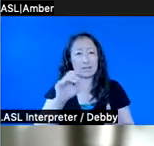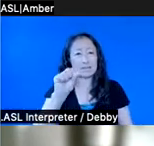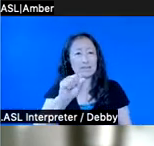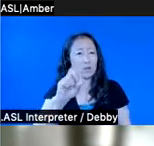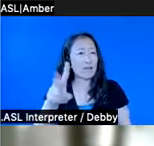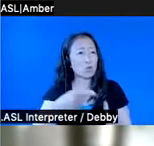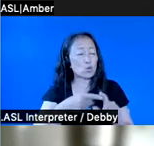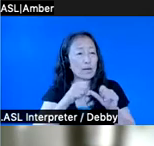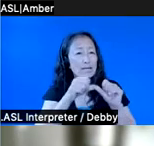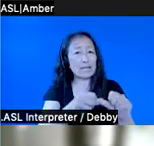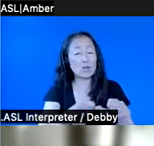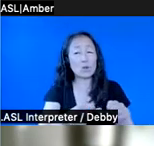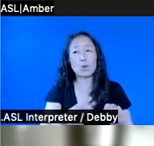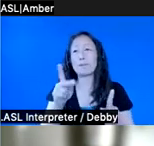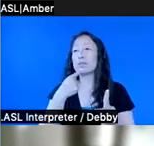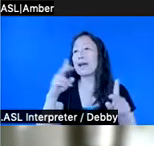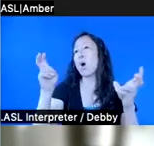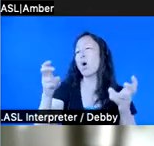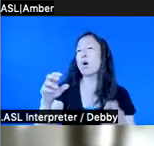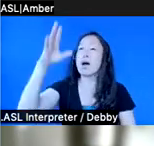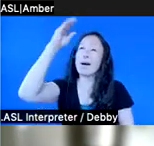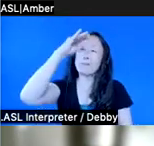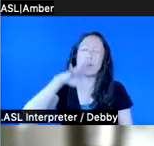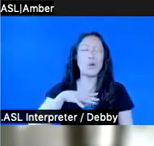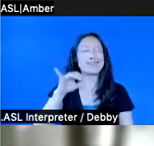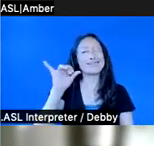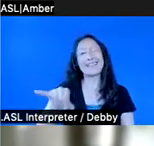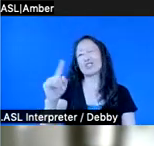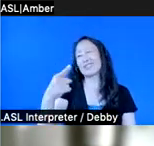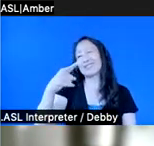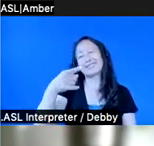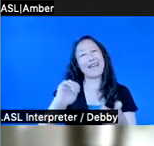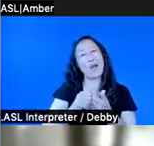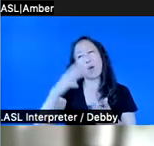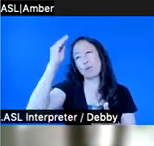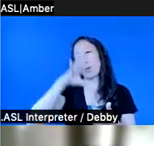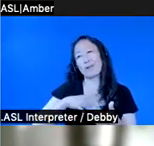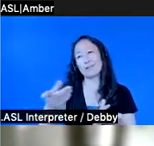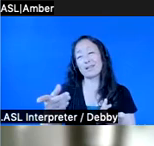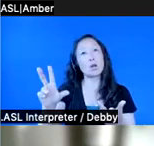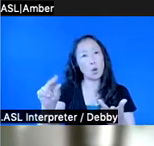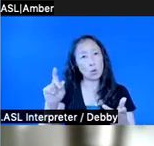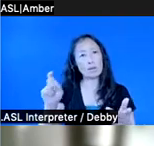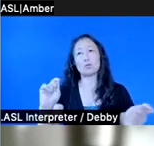they do X, Y, and Z. We need to work on changing attitudes, beliefs, and behaviors.